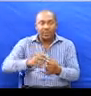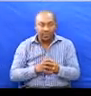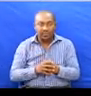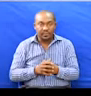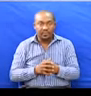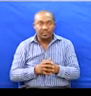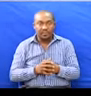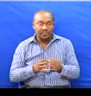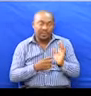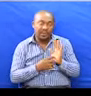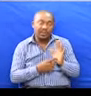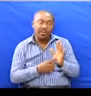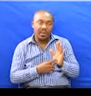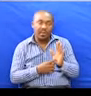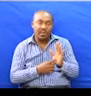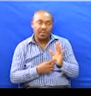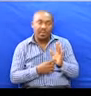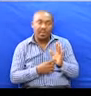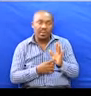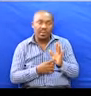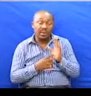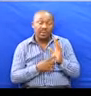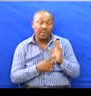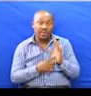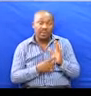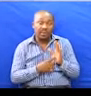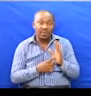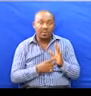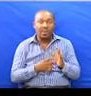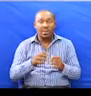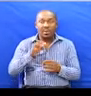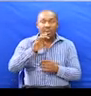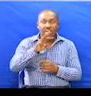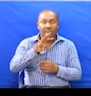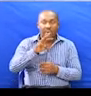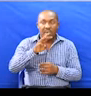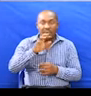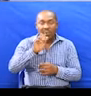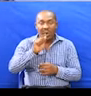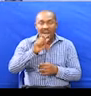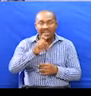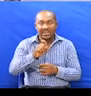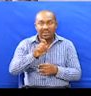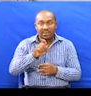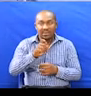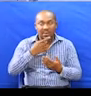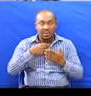this is the presence of wax. The presence of wax